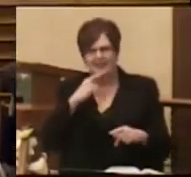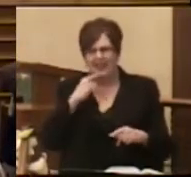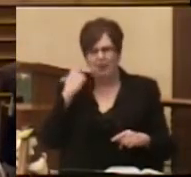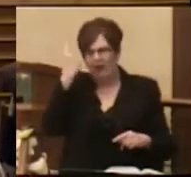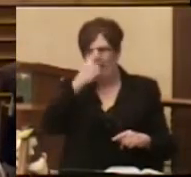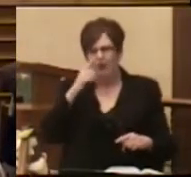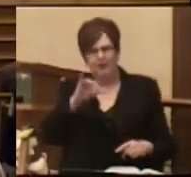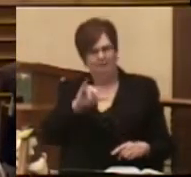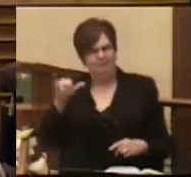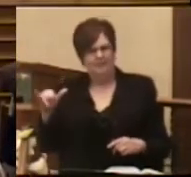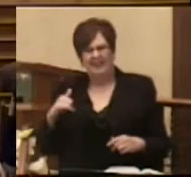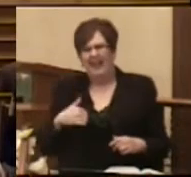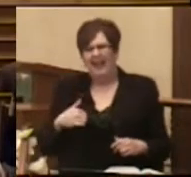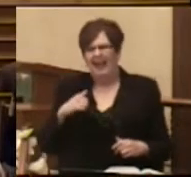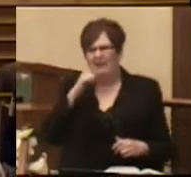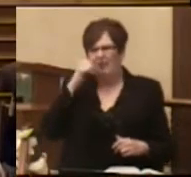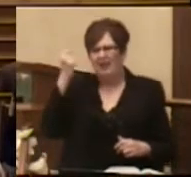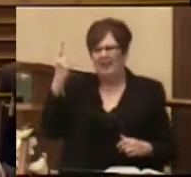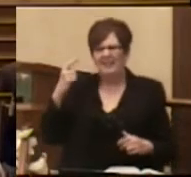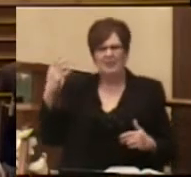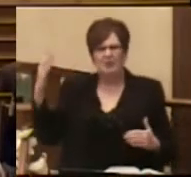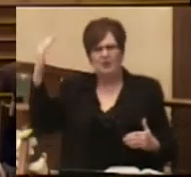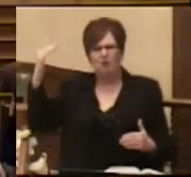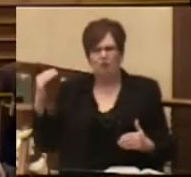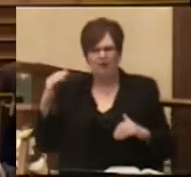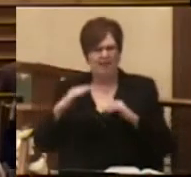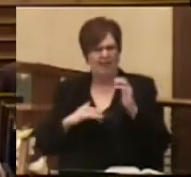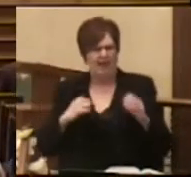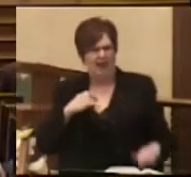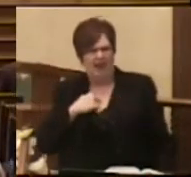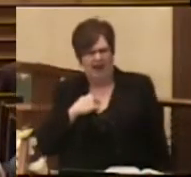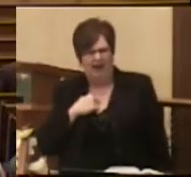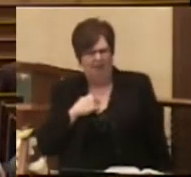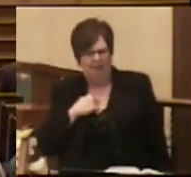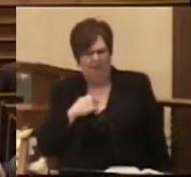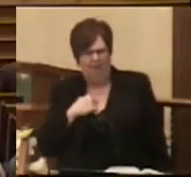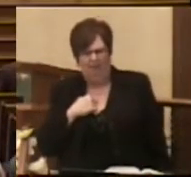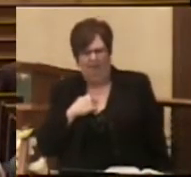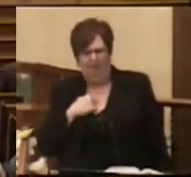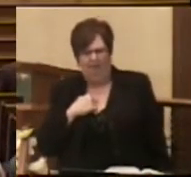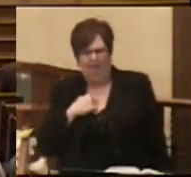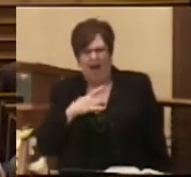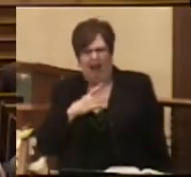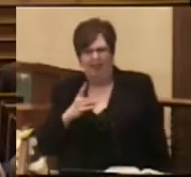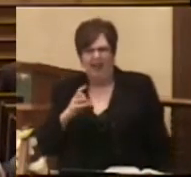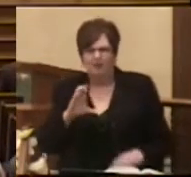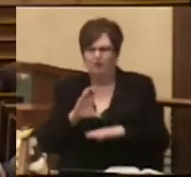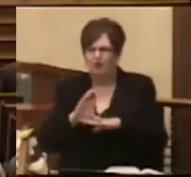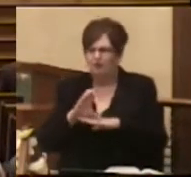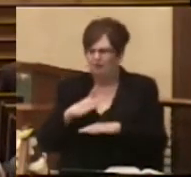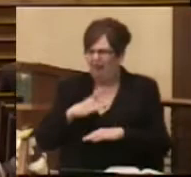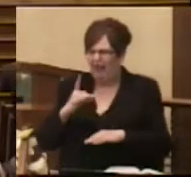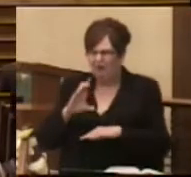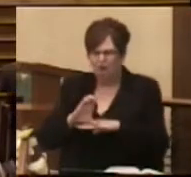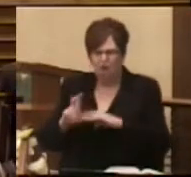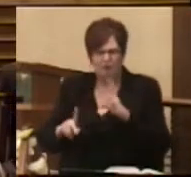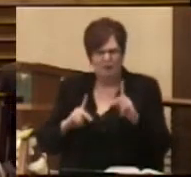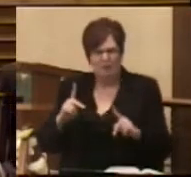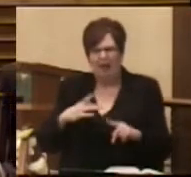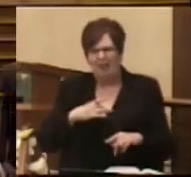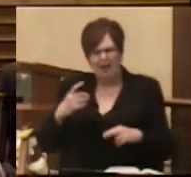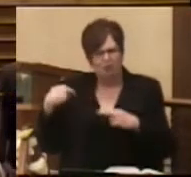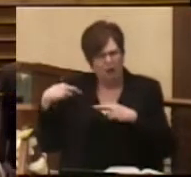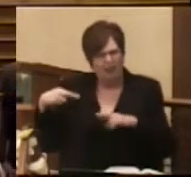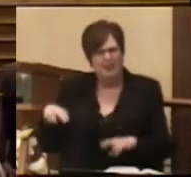a resemblance, but I don't get it. He's so much shorter than I am. I like church. I like church people. I like